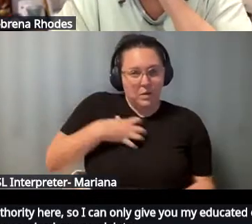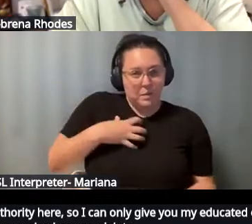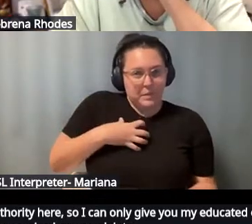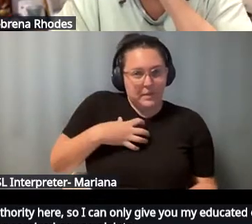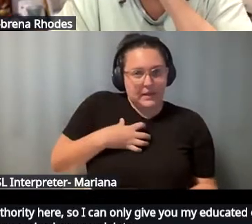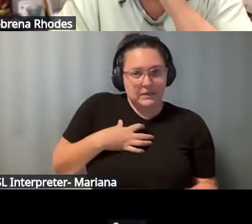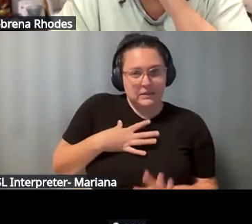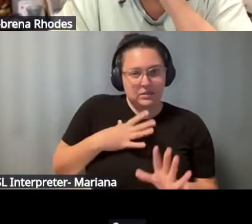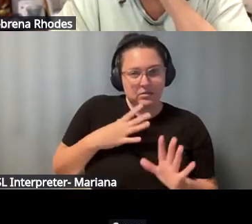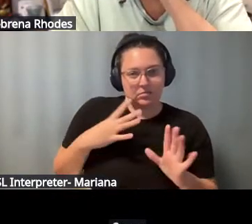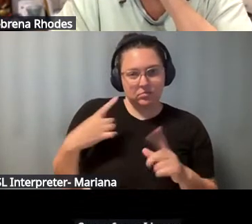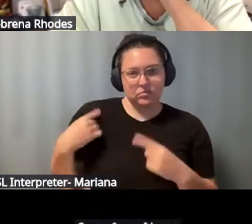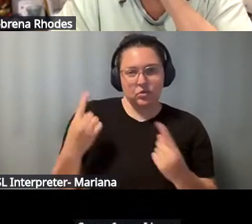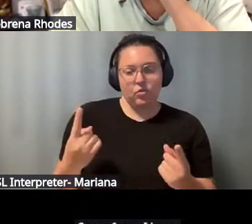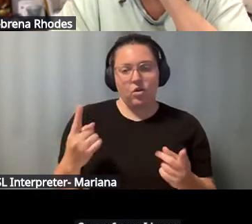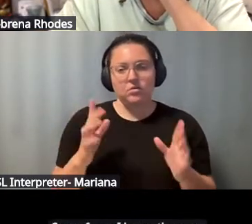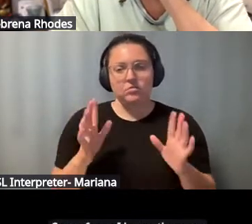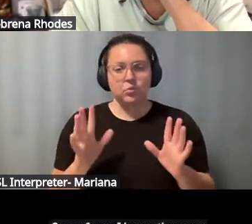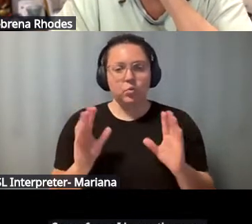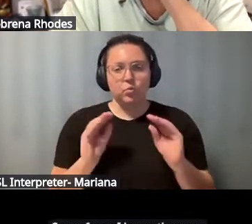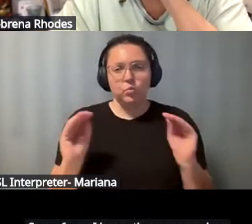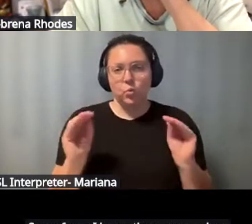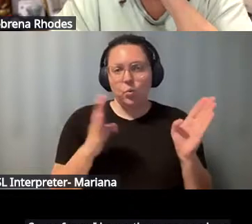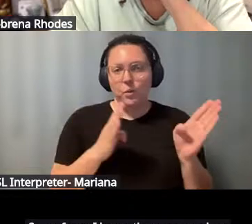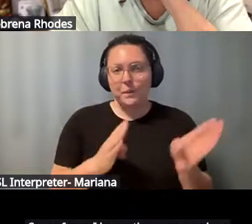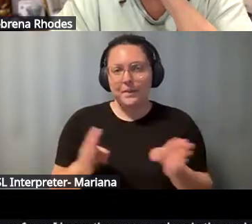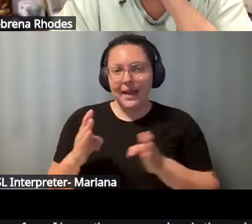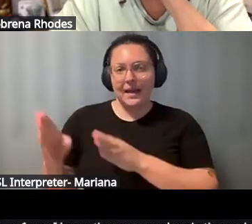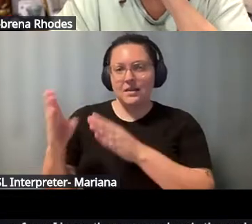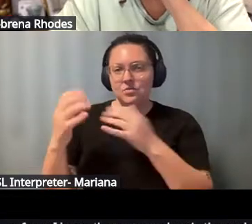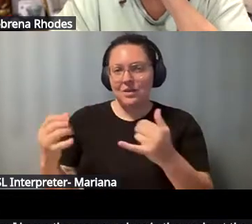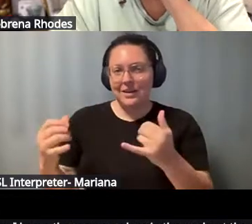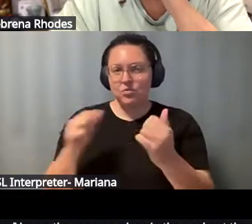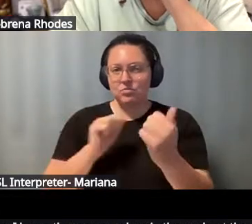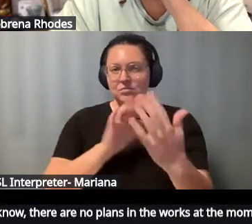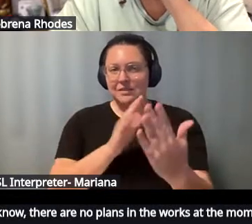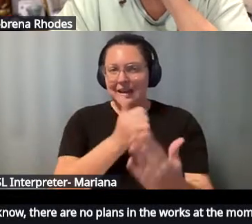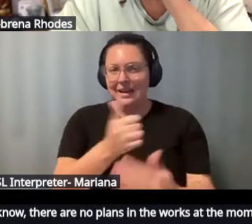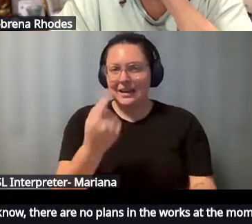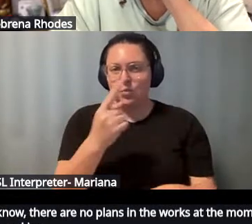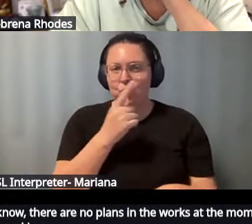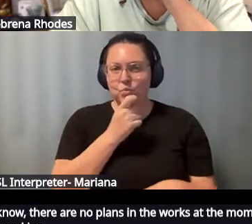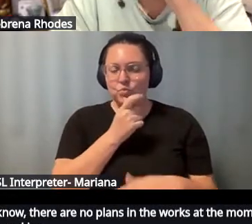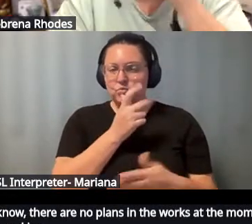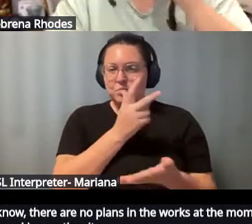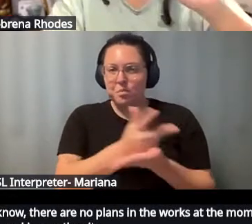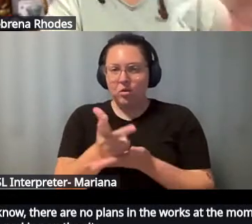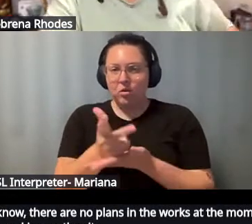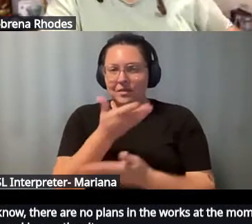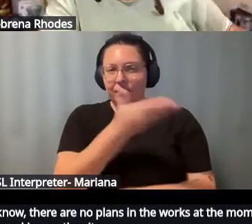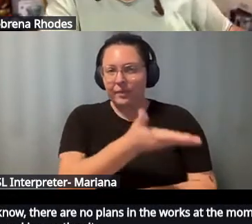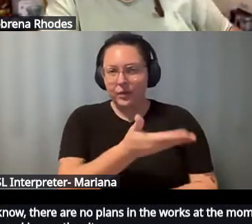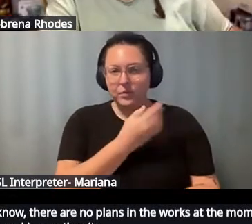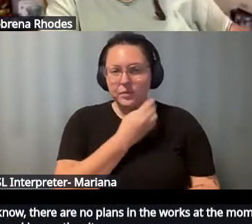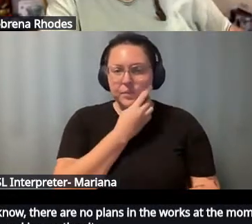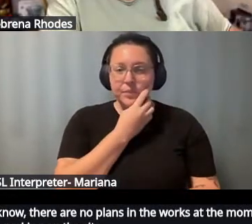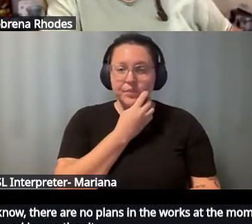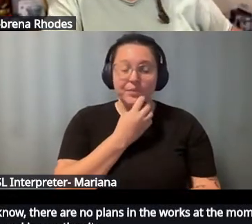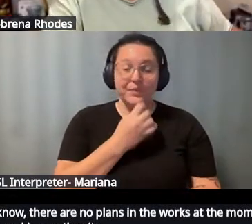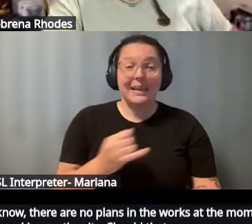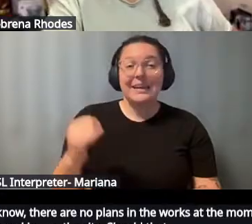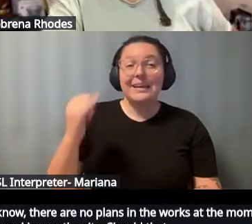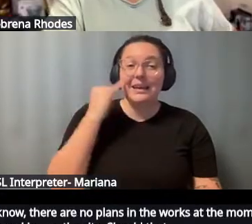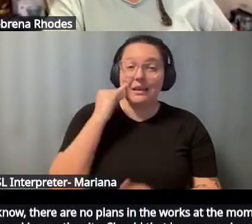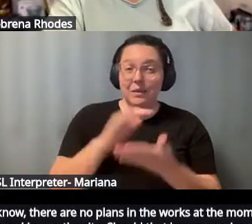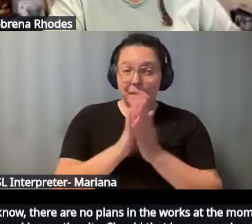as far as I know, there are no plans in the works at the moment to address anybody that's parking on the site. Should that become an issue,